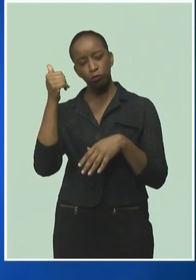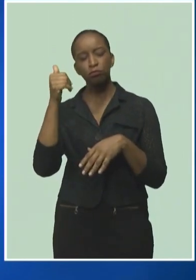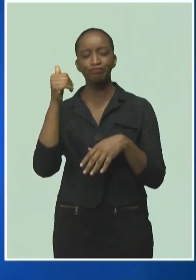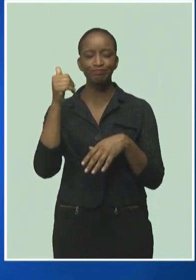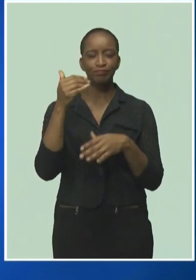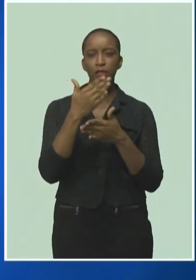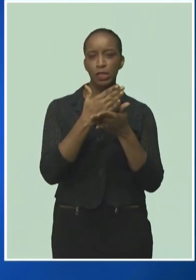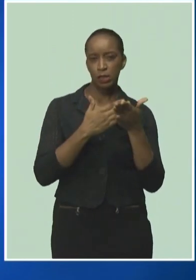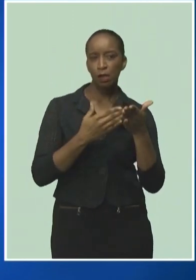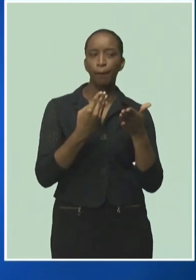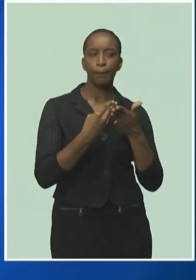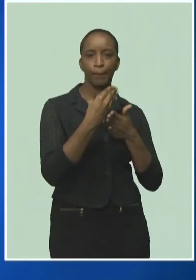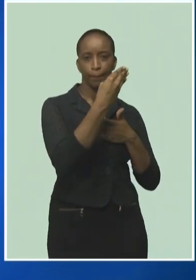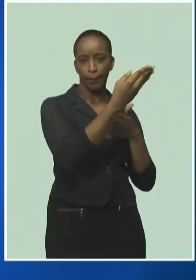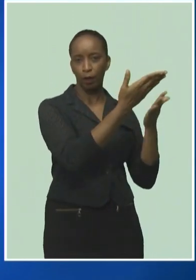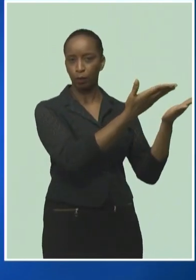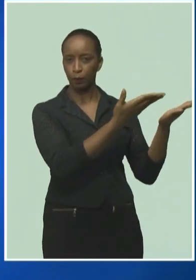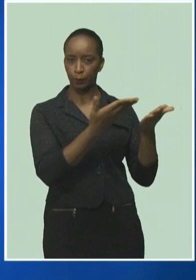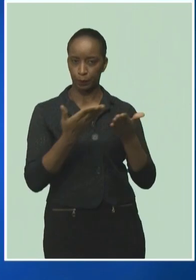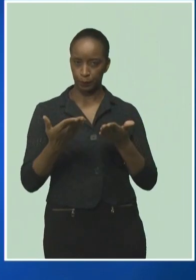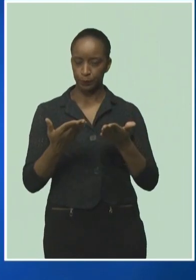we don't have any shortage.